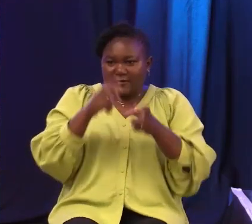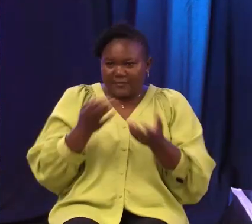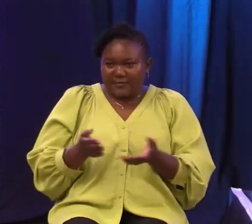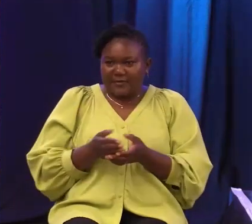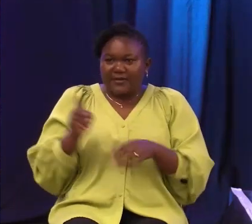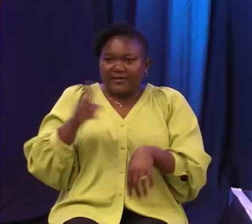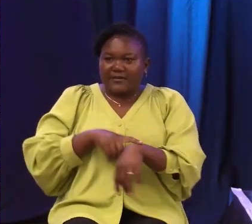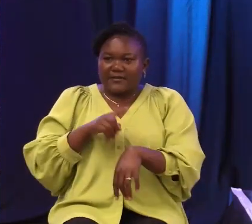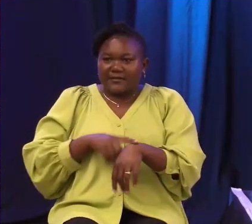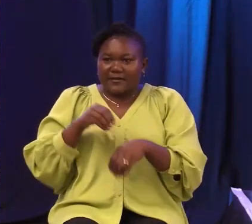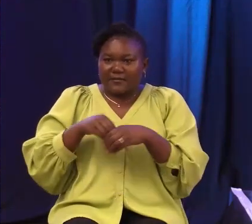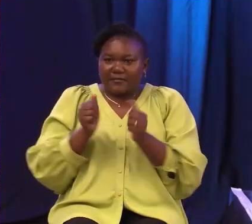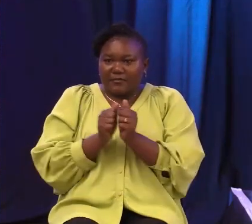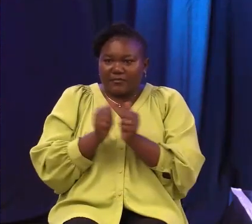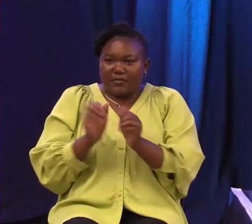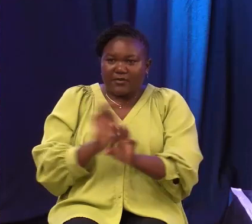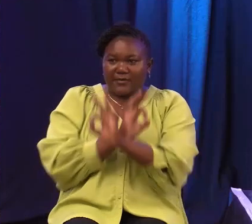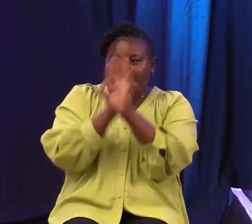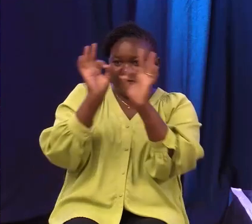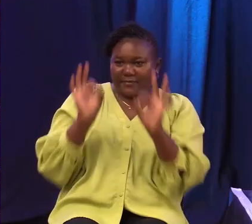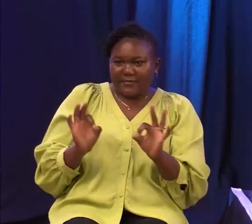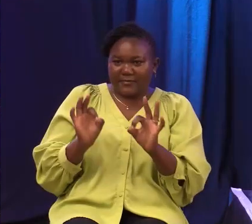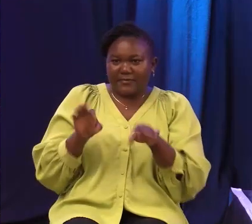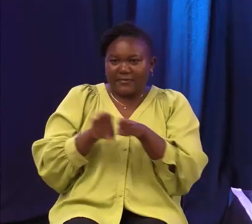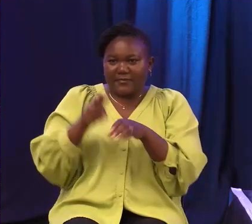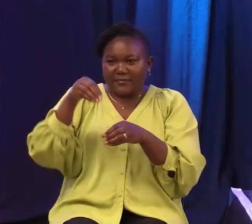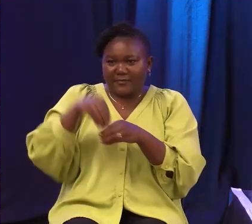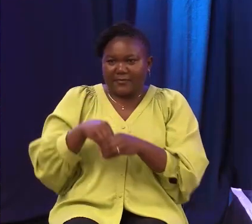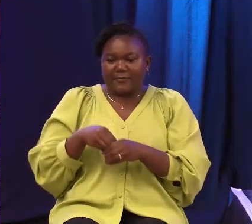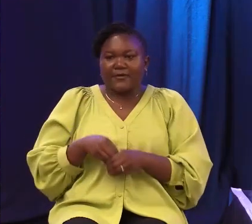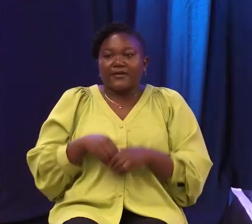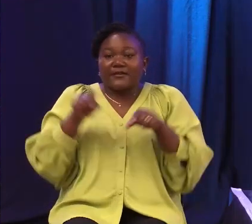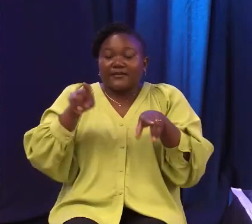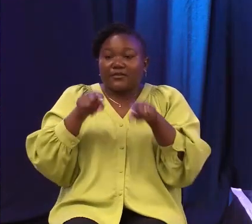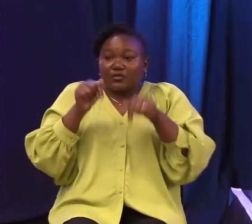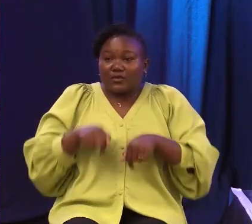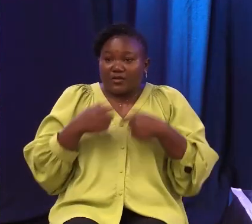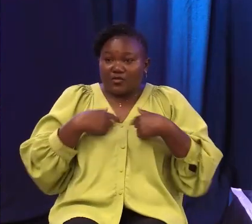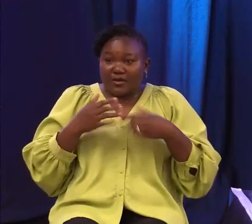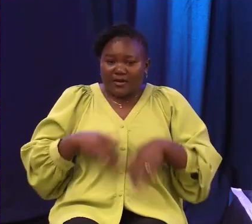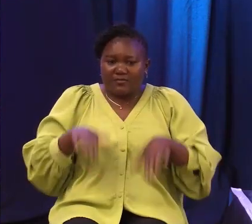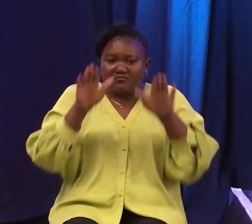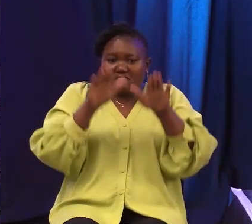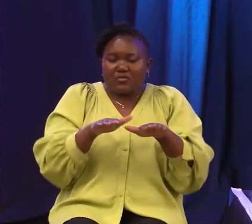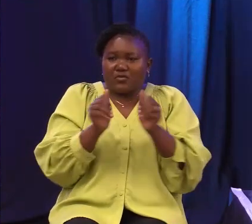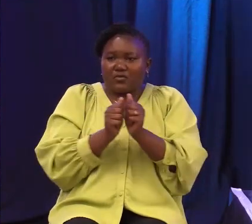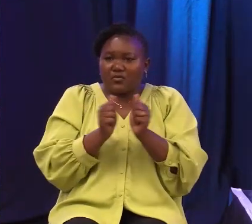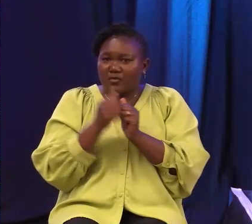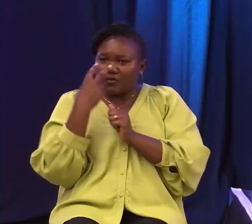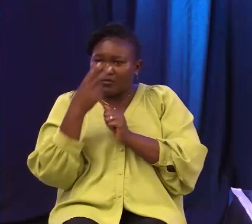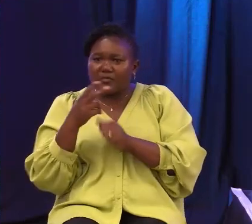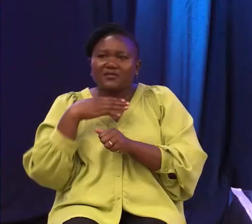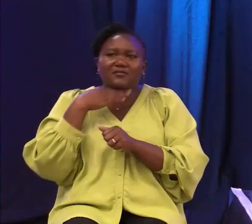a moment to soak in the beauty and the vibrance of this event, as today we are blessed to witness the